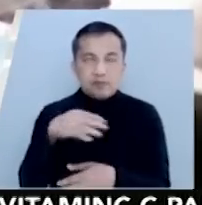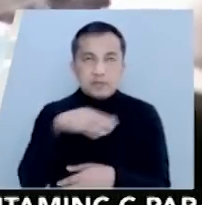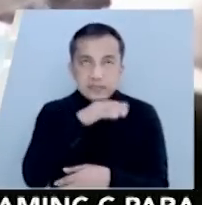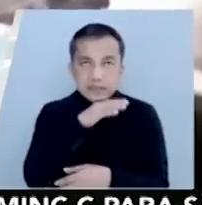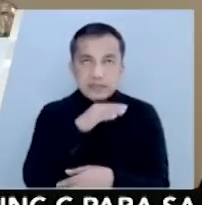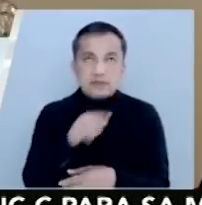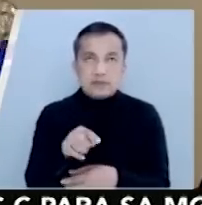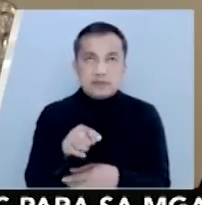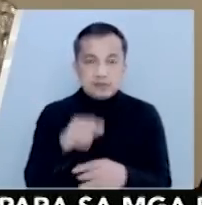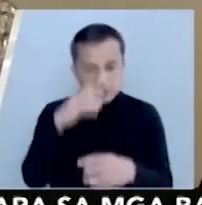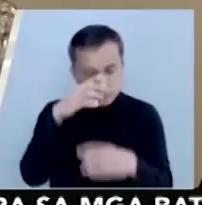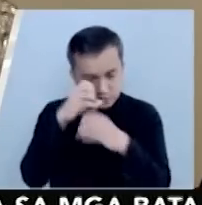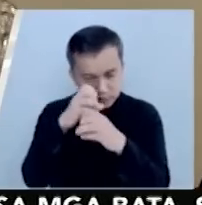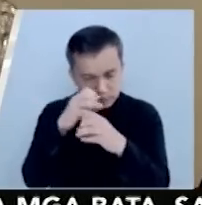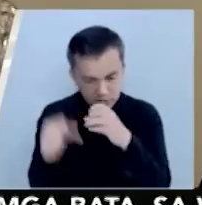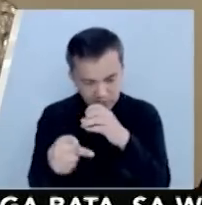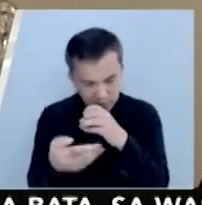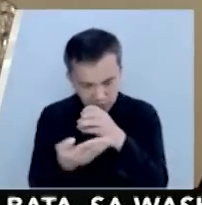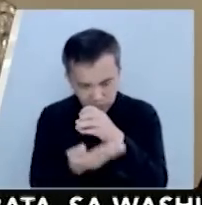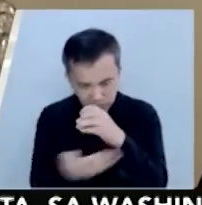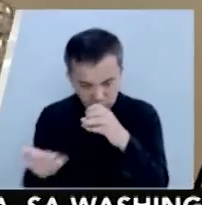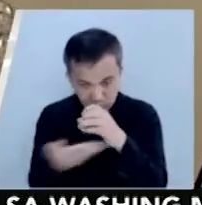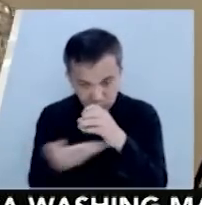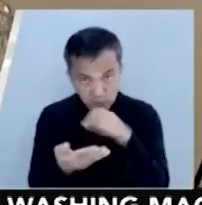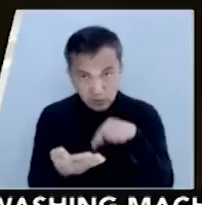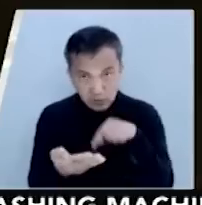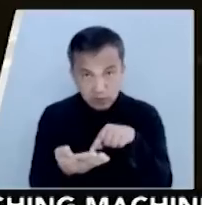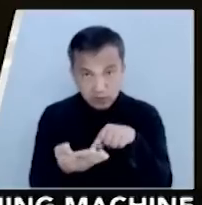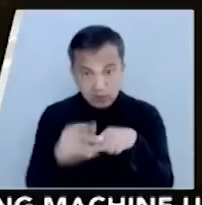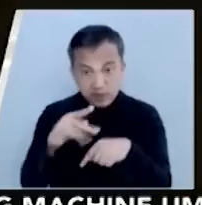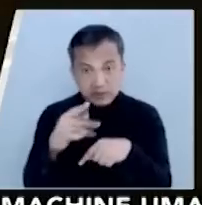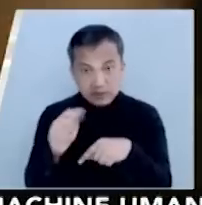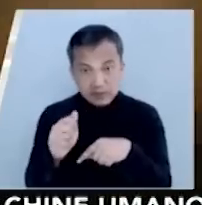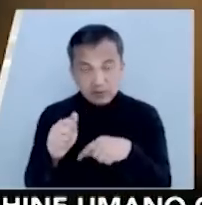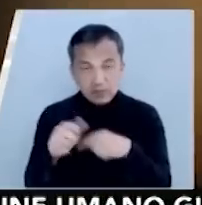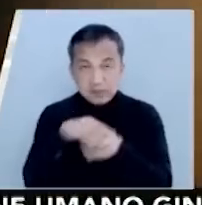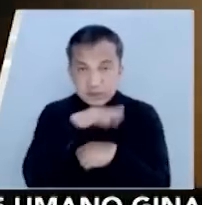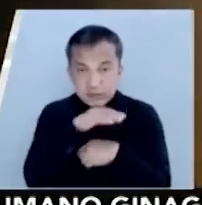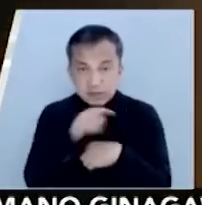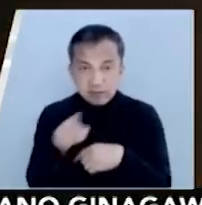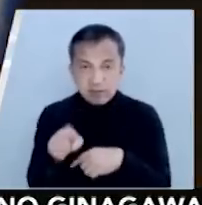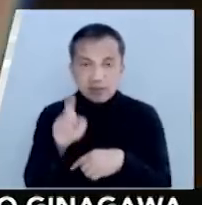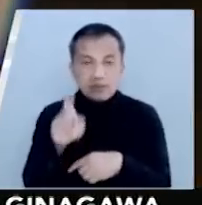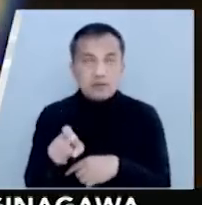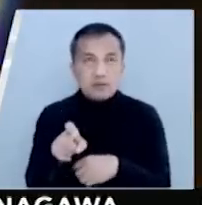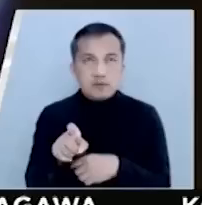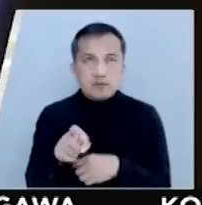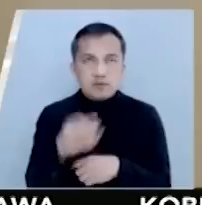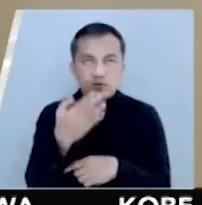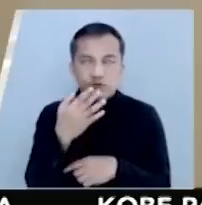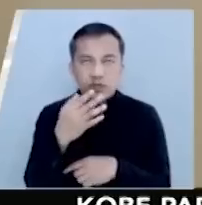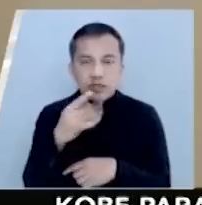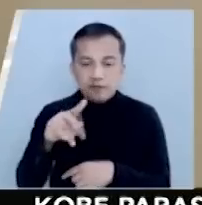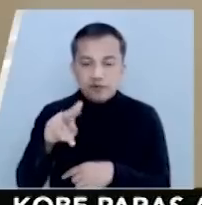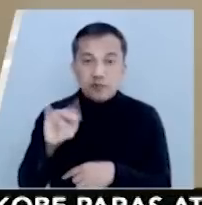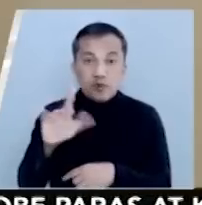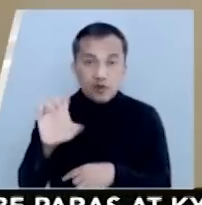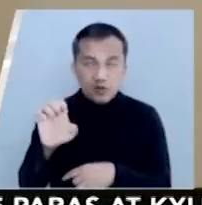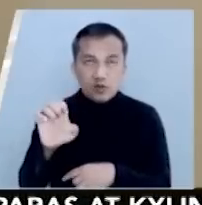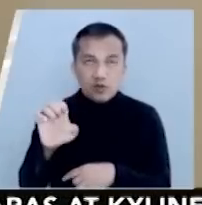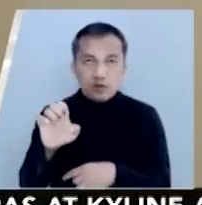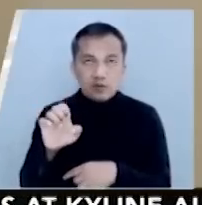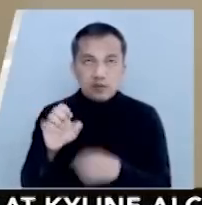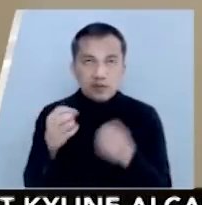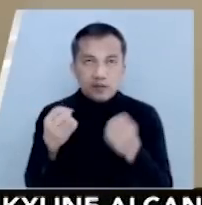magiging indicator natin na merong PHA yung bacteria na yun, dapat kulay purple. Pinarami na